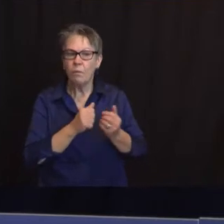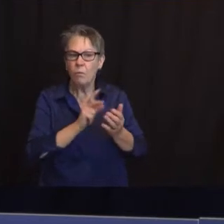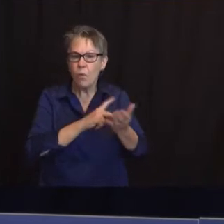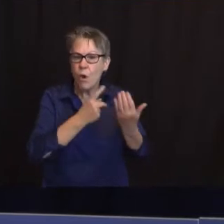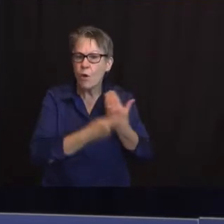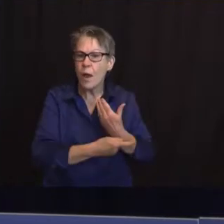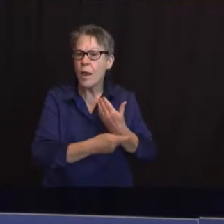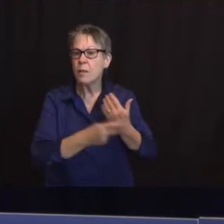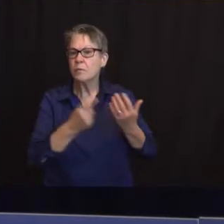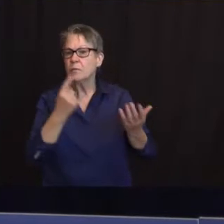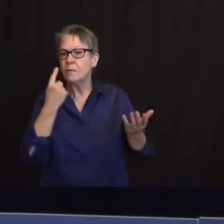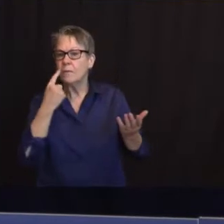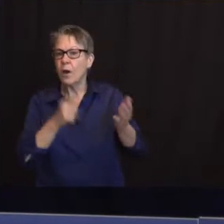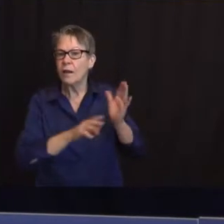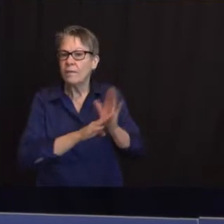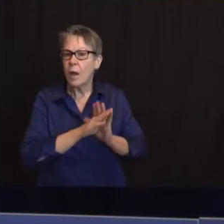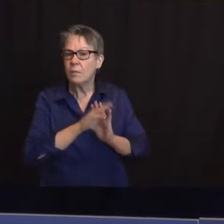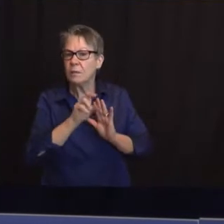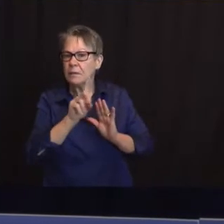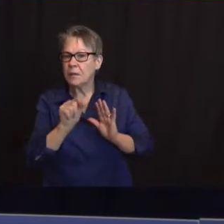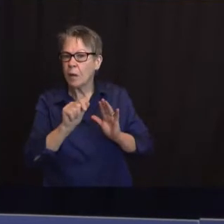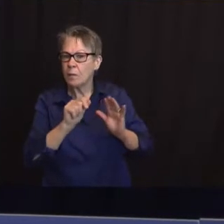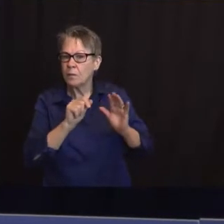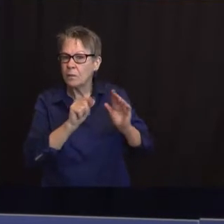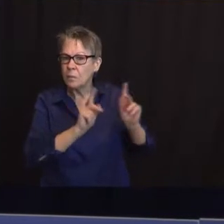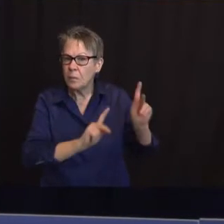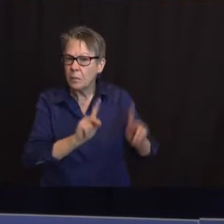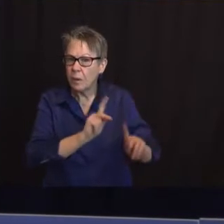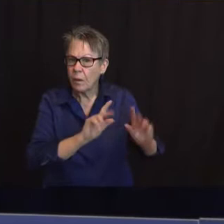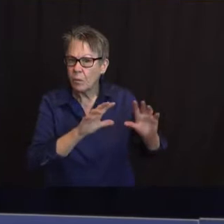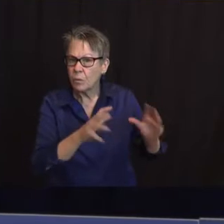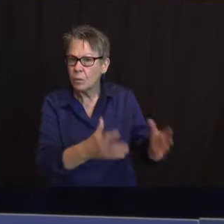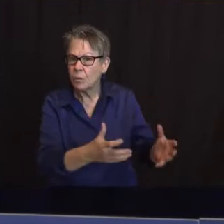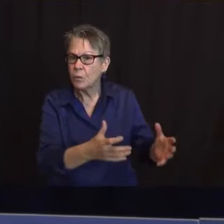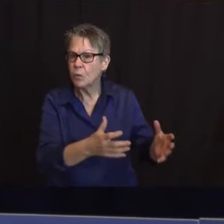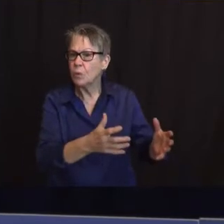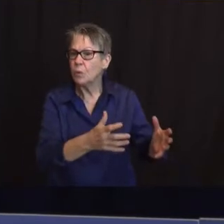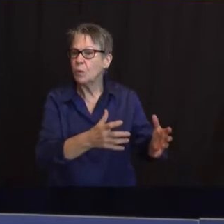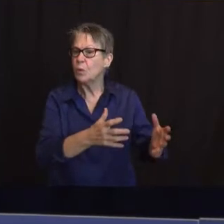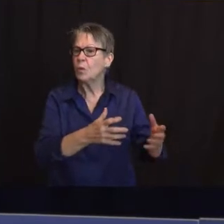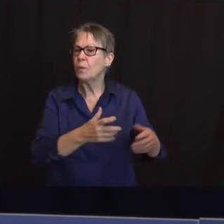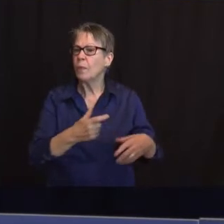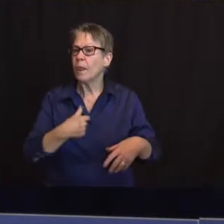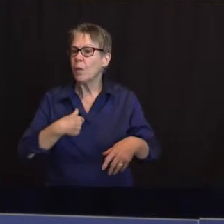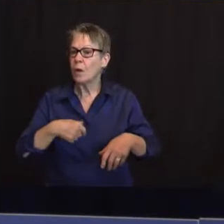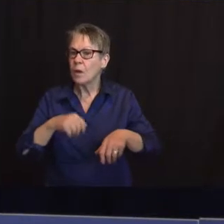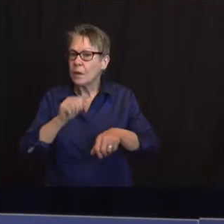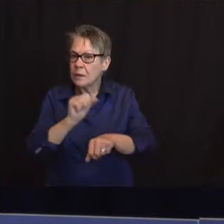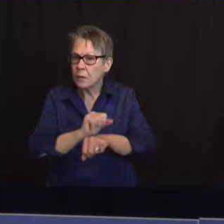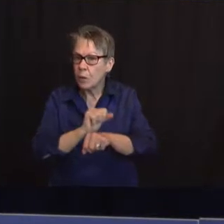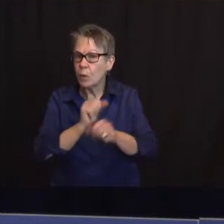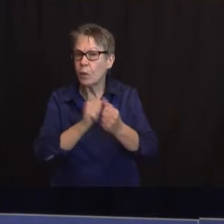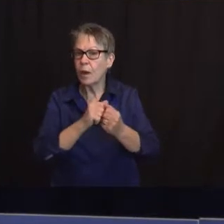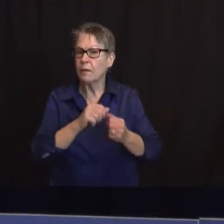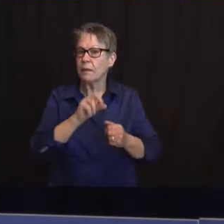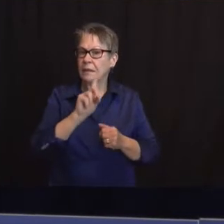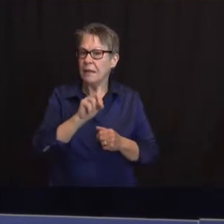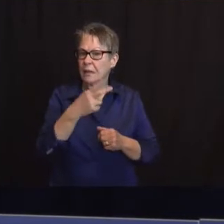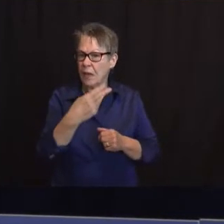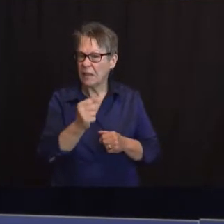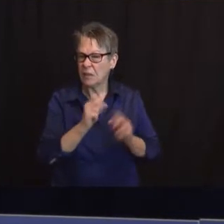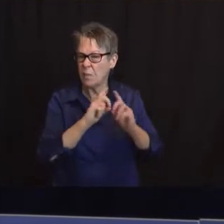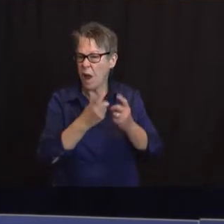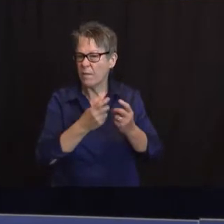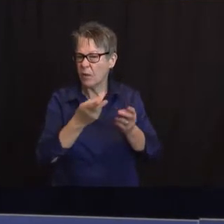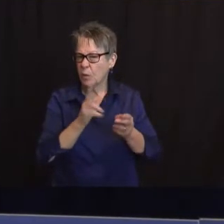Cali score definitely points us in a direction to be more conservative or more protective than not.